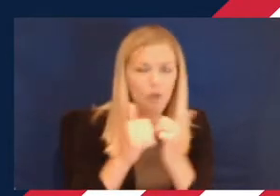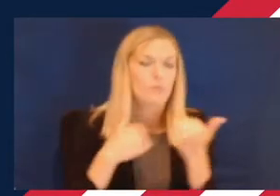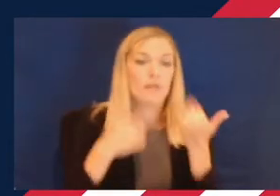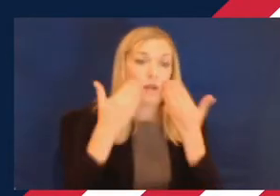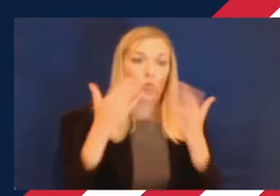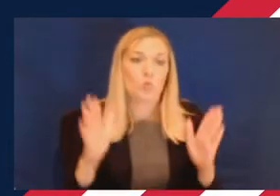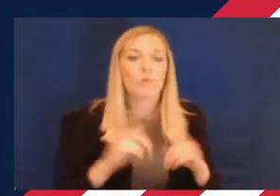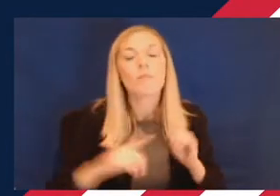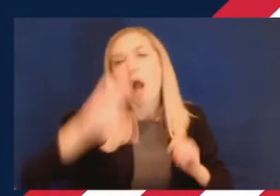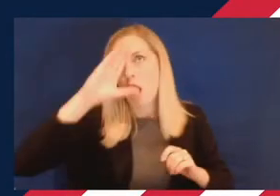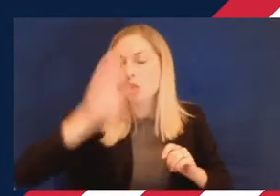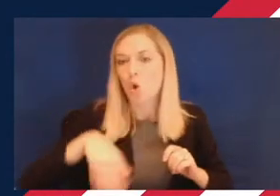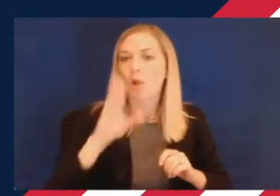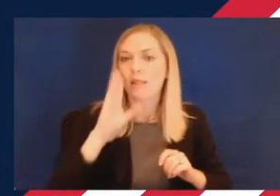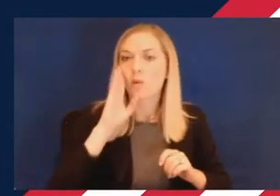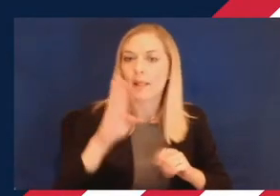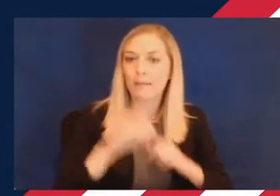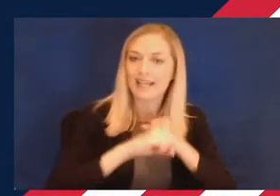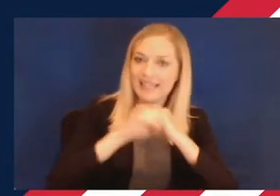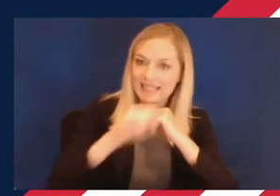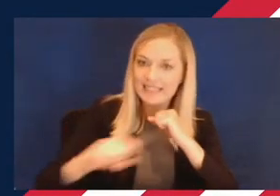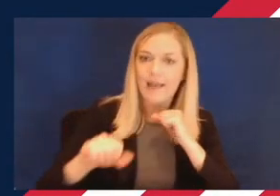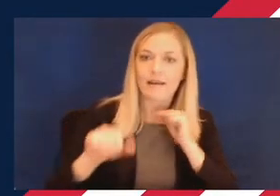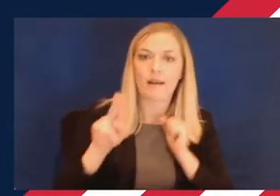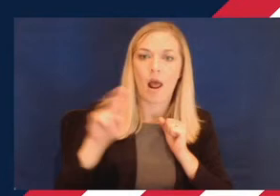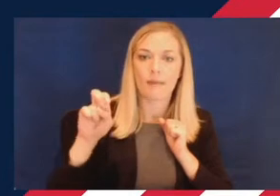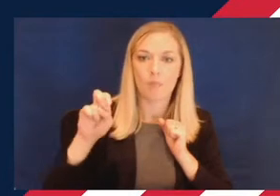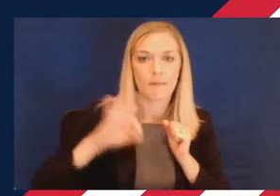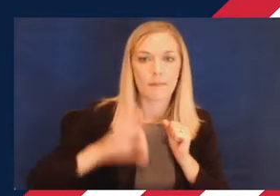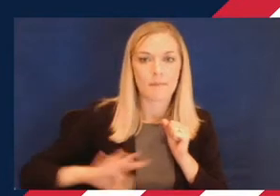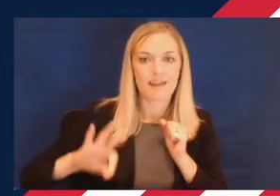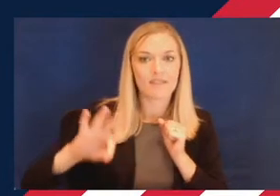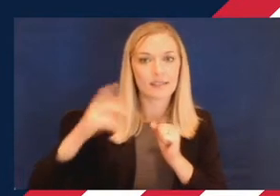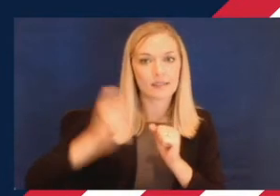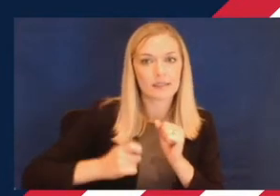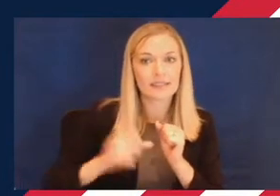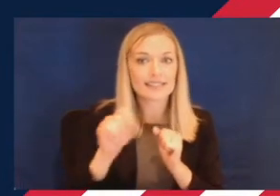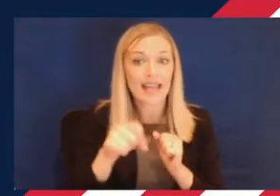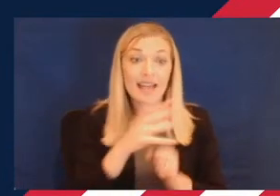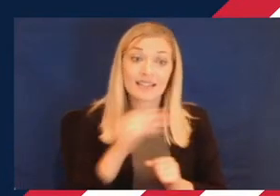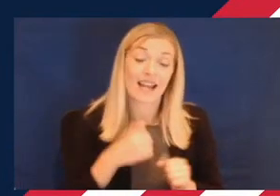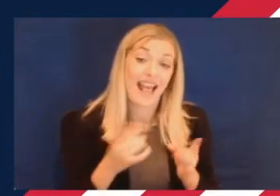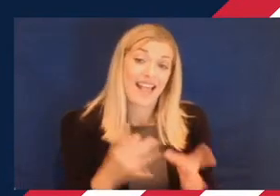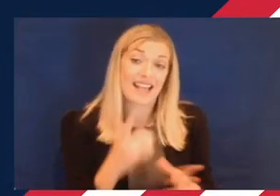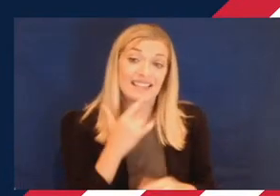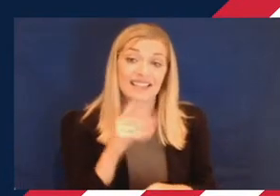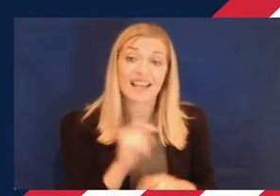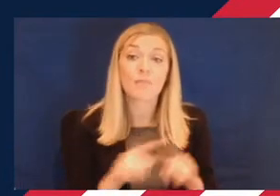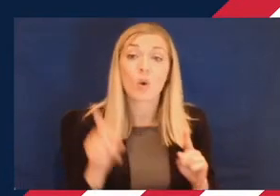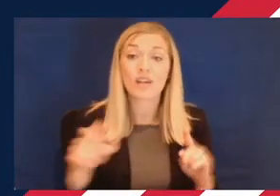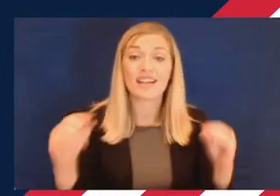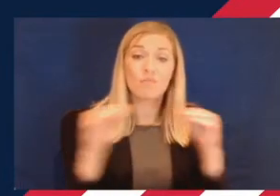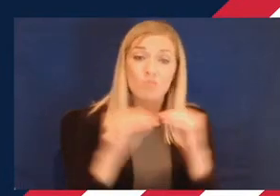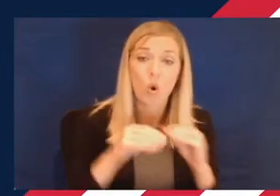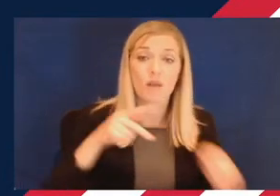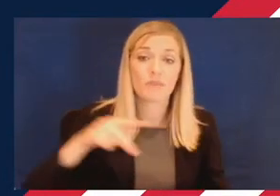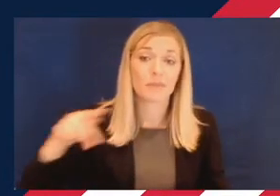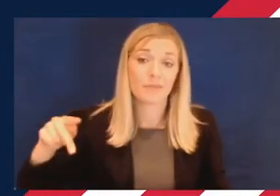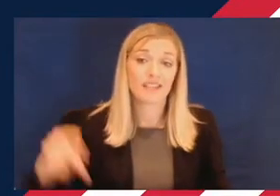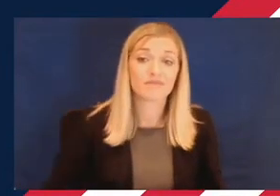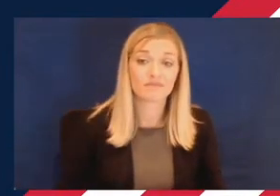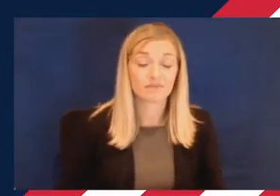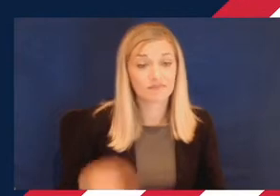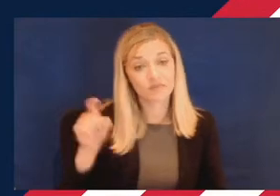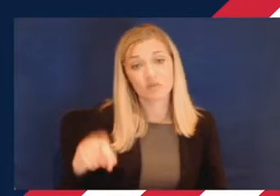unemployment benefits, and I do need, I hate to say this, but we need more PPP. That's the end of that. It has to be administered in a way